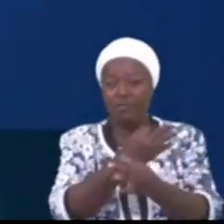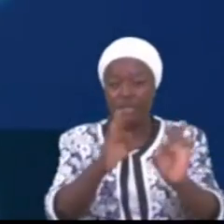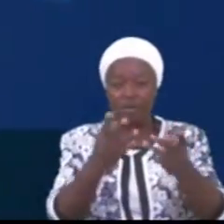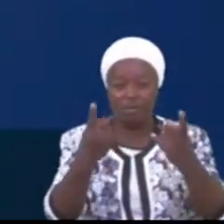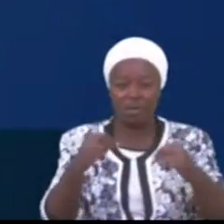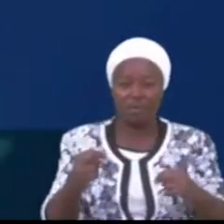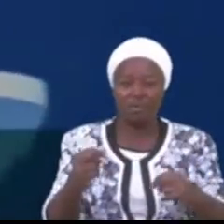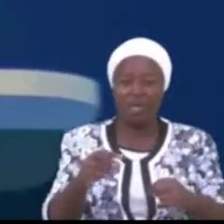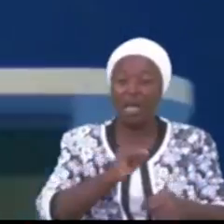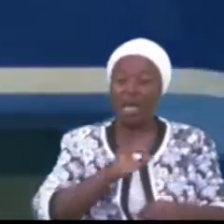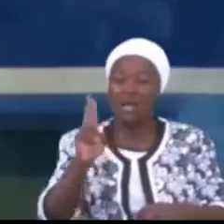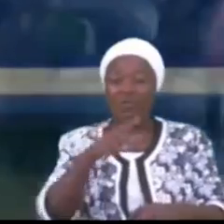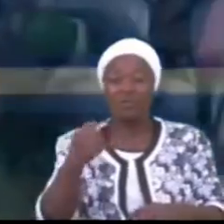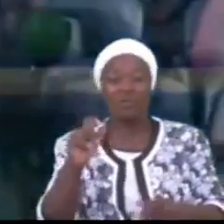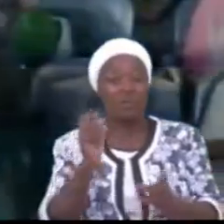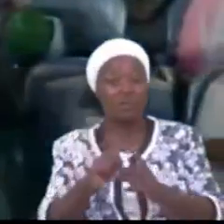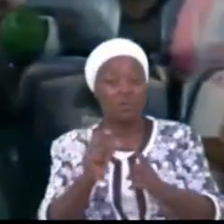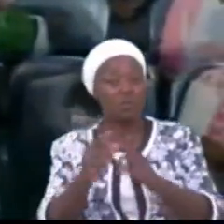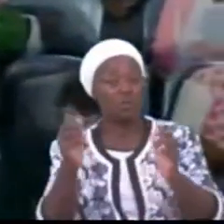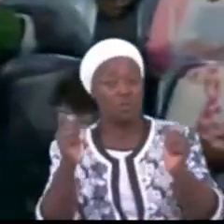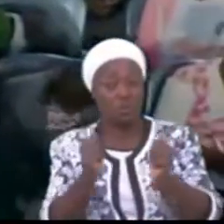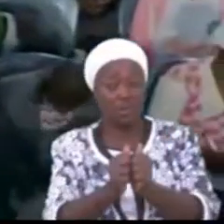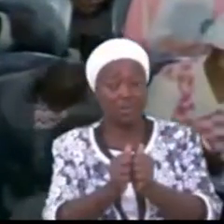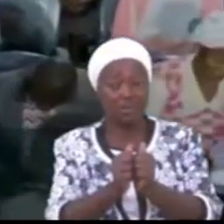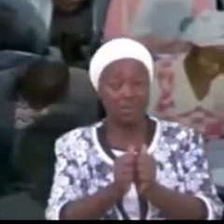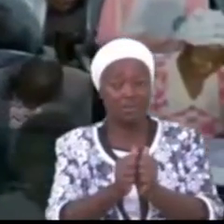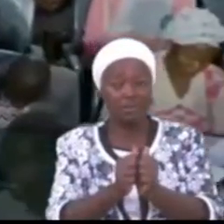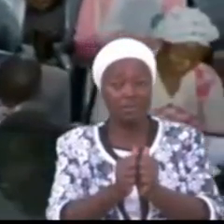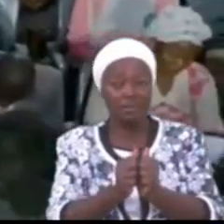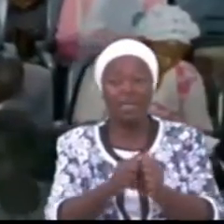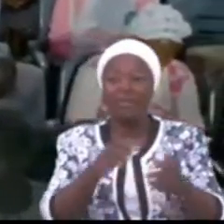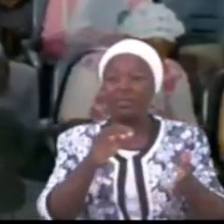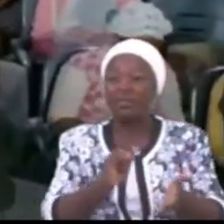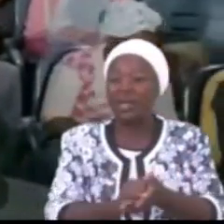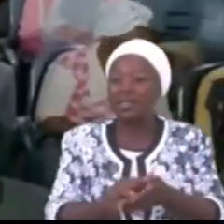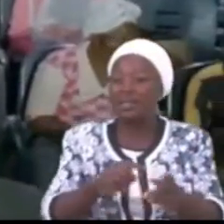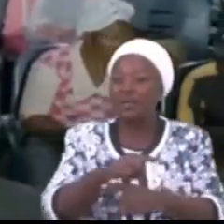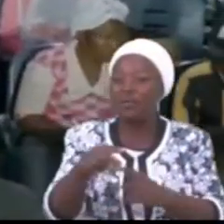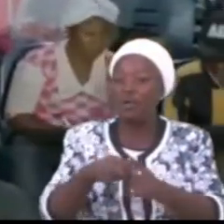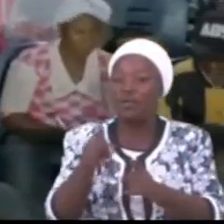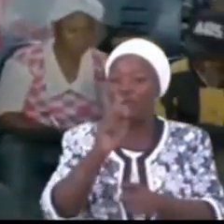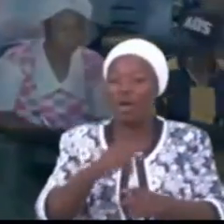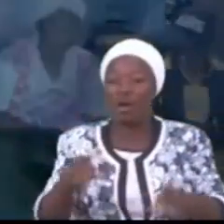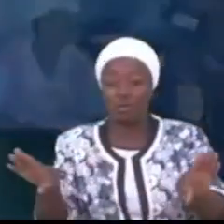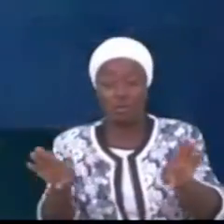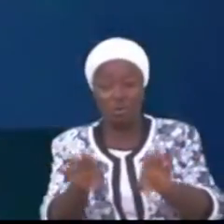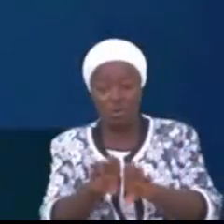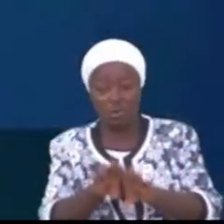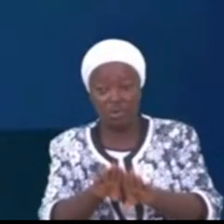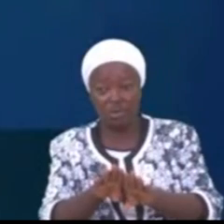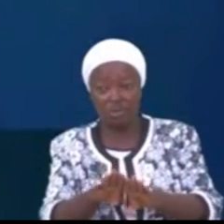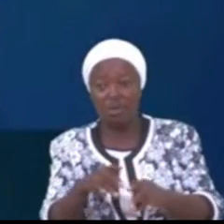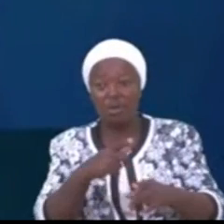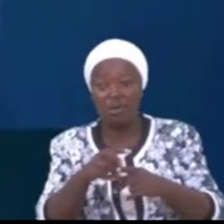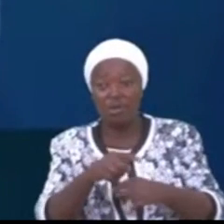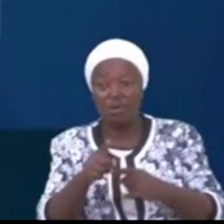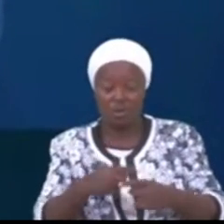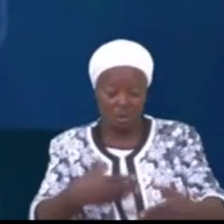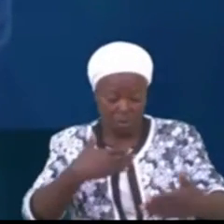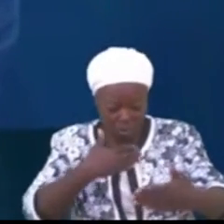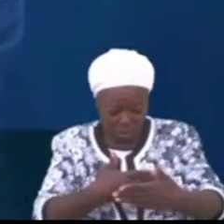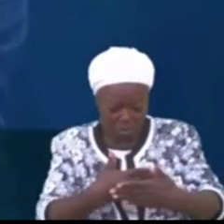the word with. That when you are close, working with